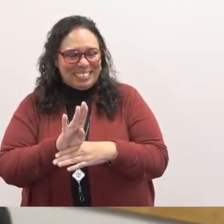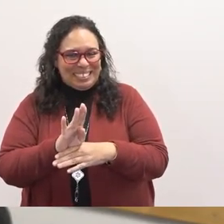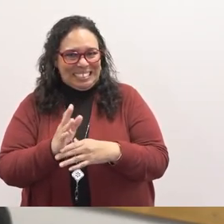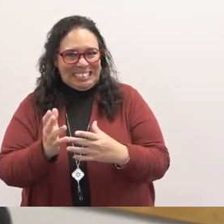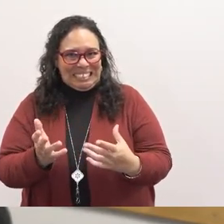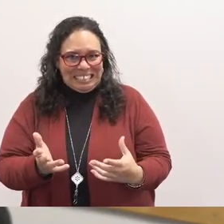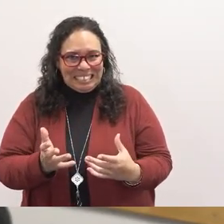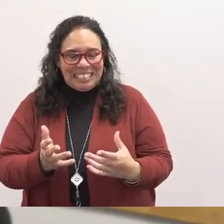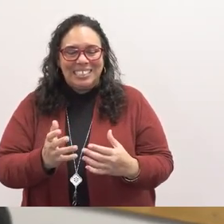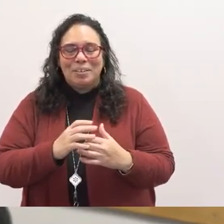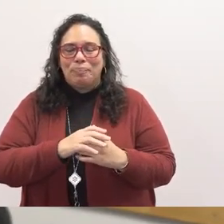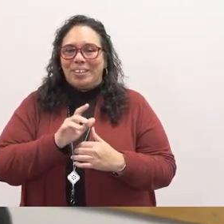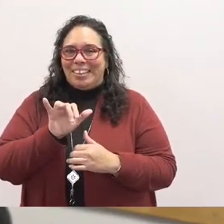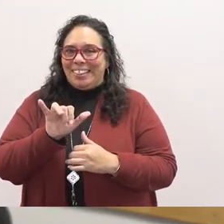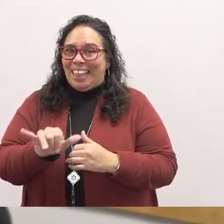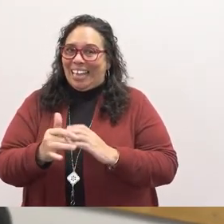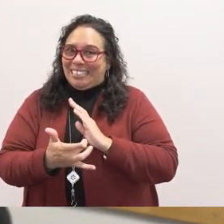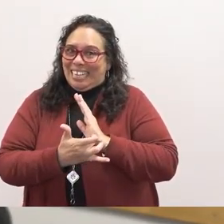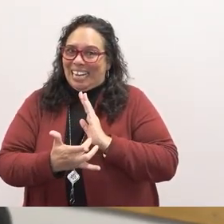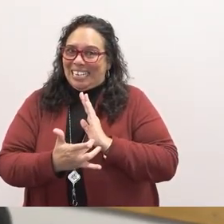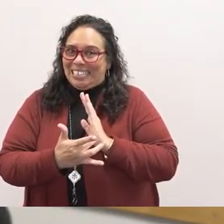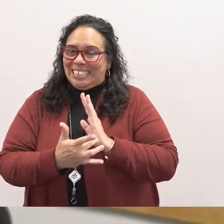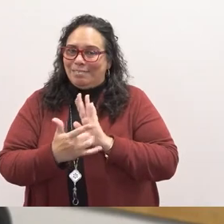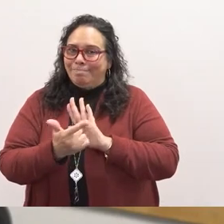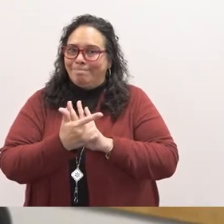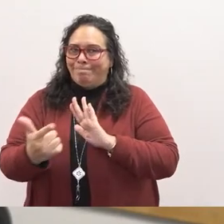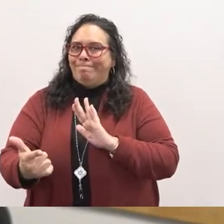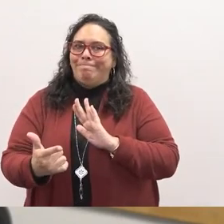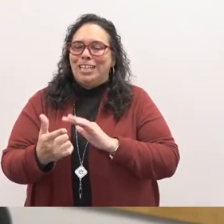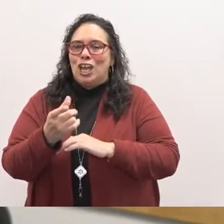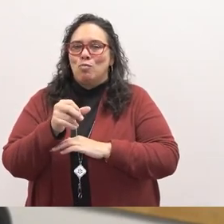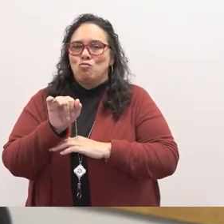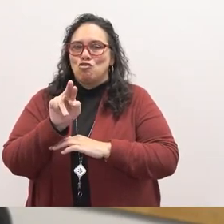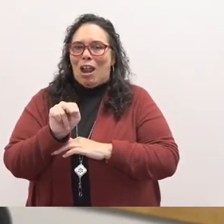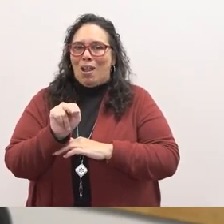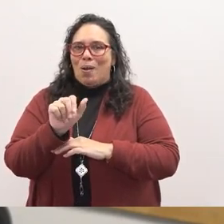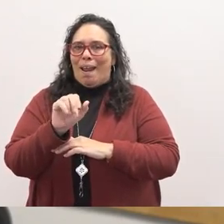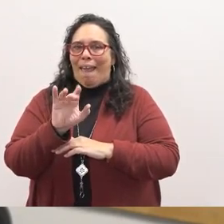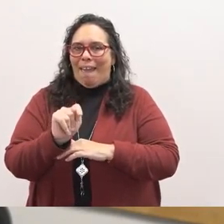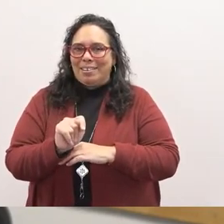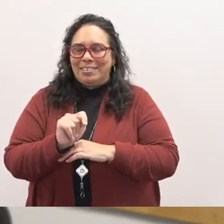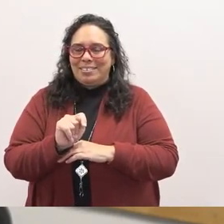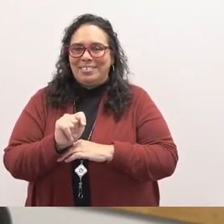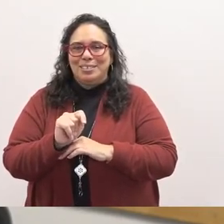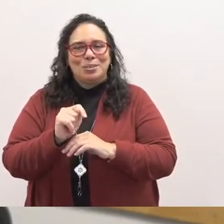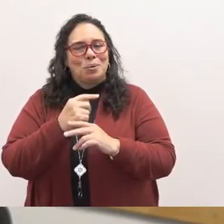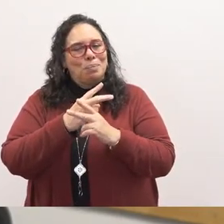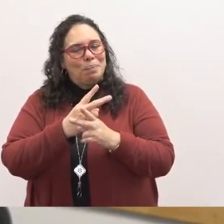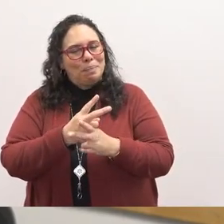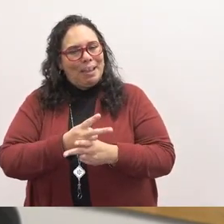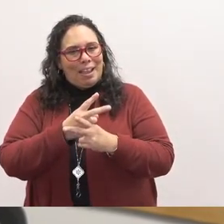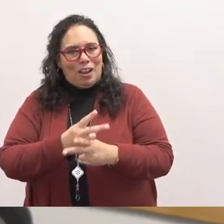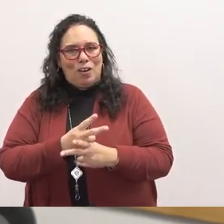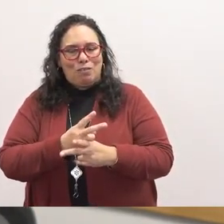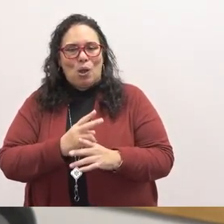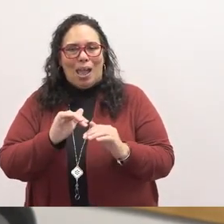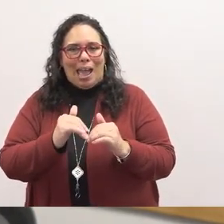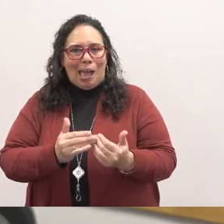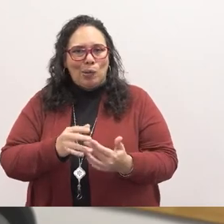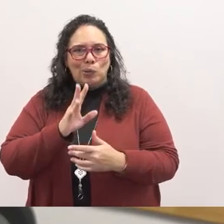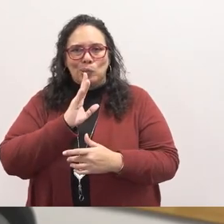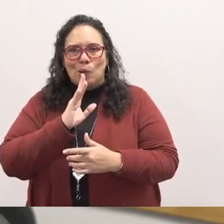SUV. Right, and that can technically be a Brown Act violation. So you just want to be careful in when you talk to each other and how you